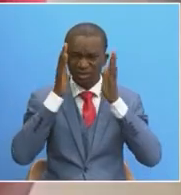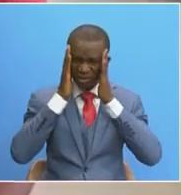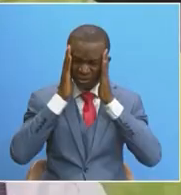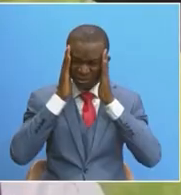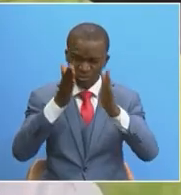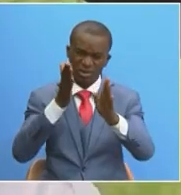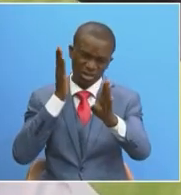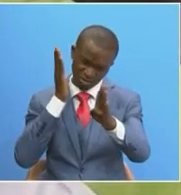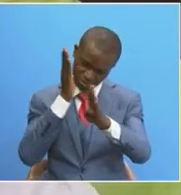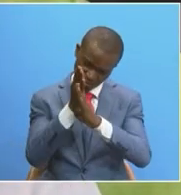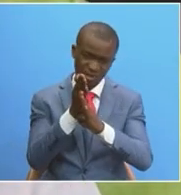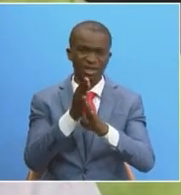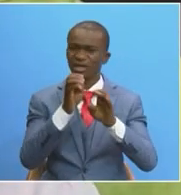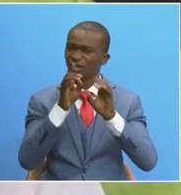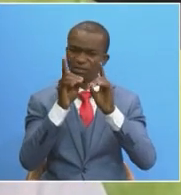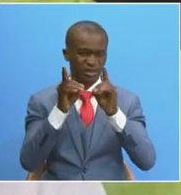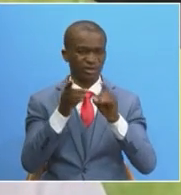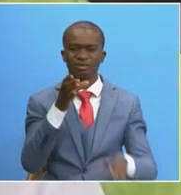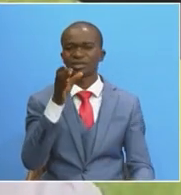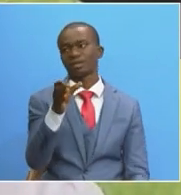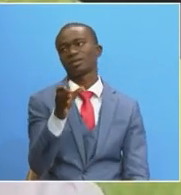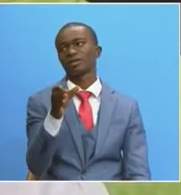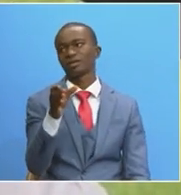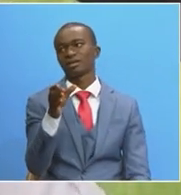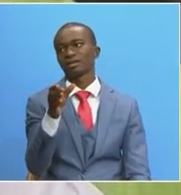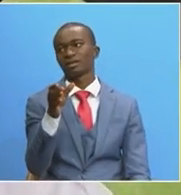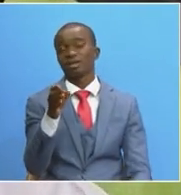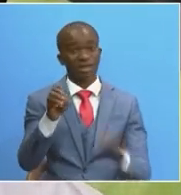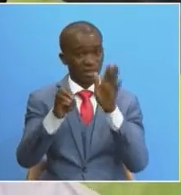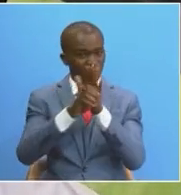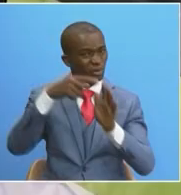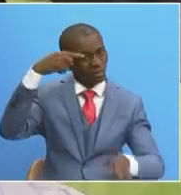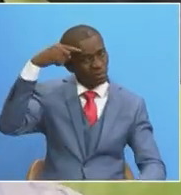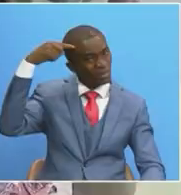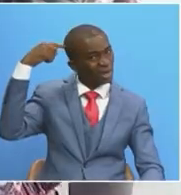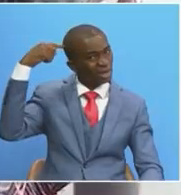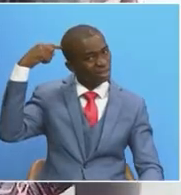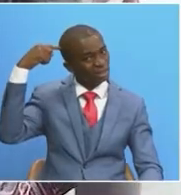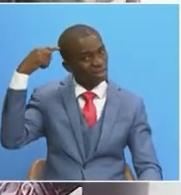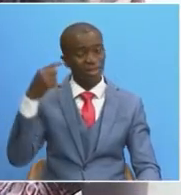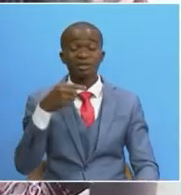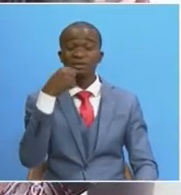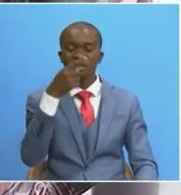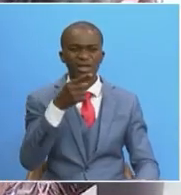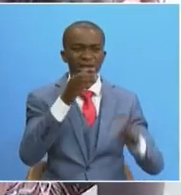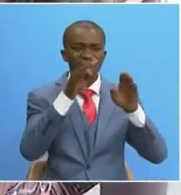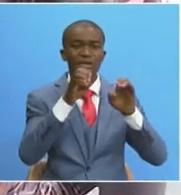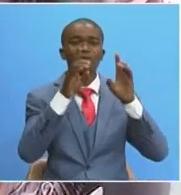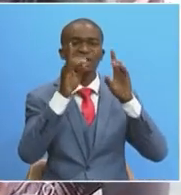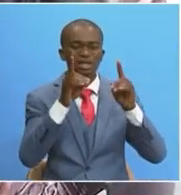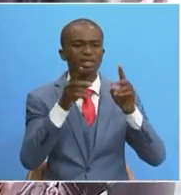we believe in the words of Nelson Mandela that education is the most powerful